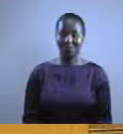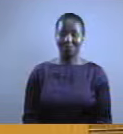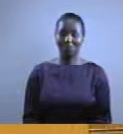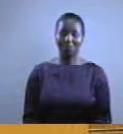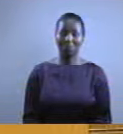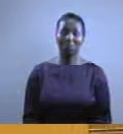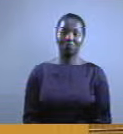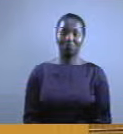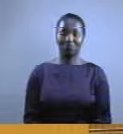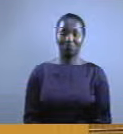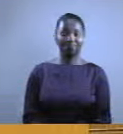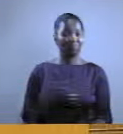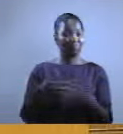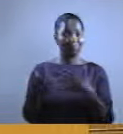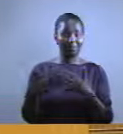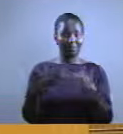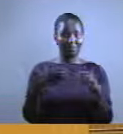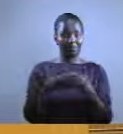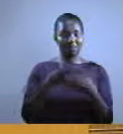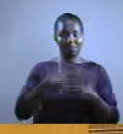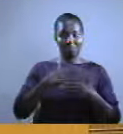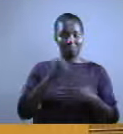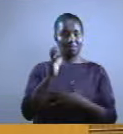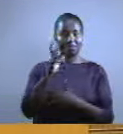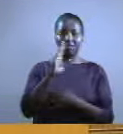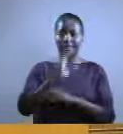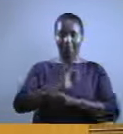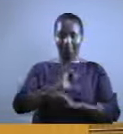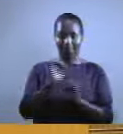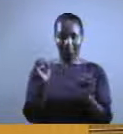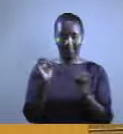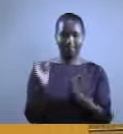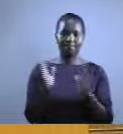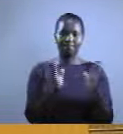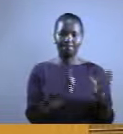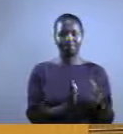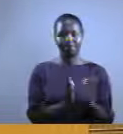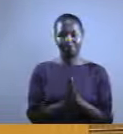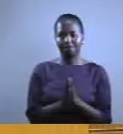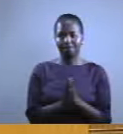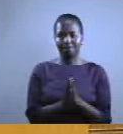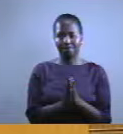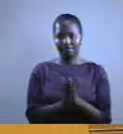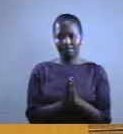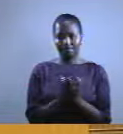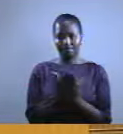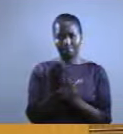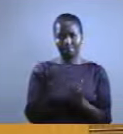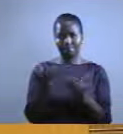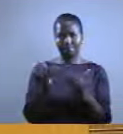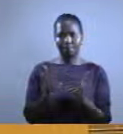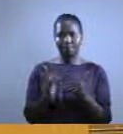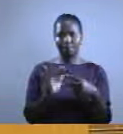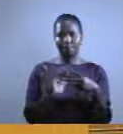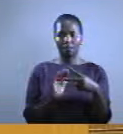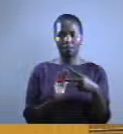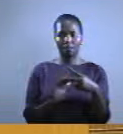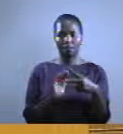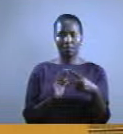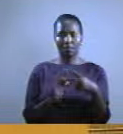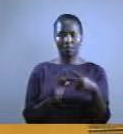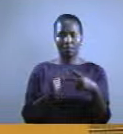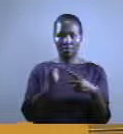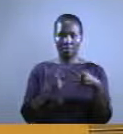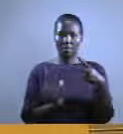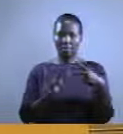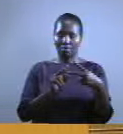Any other parties wishing to make a declaration? That doesn't appear to be the case. Thank you very much. The Secretary will read the second order